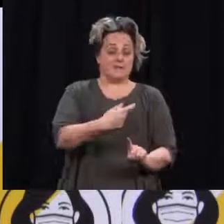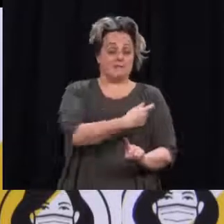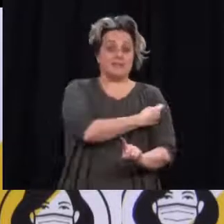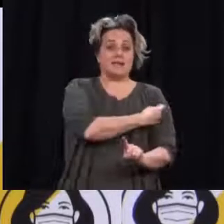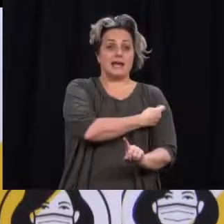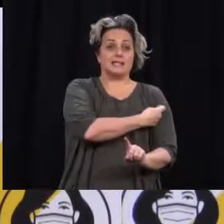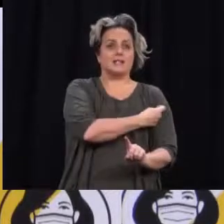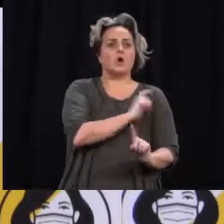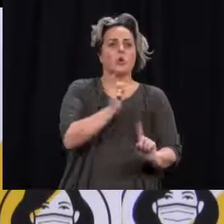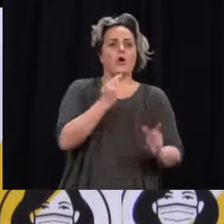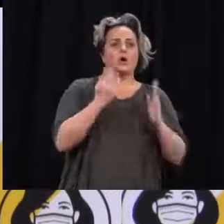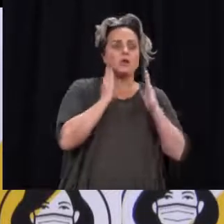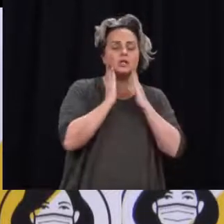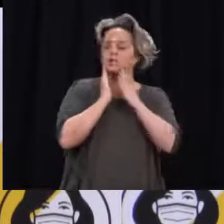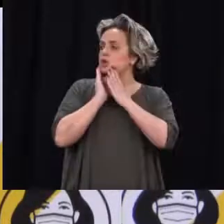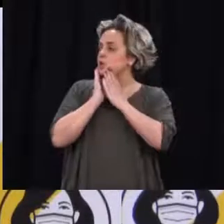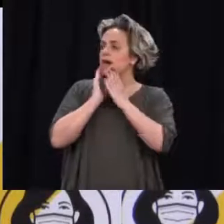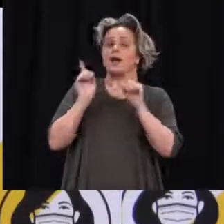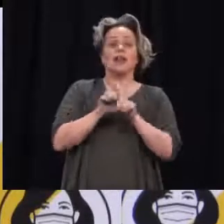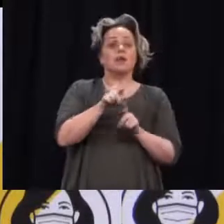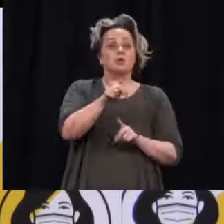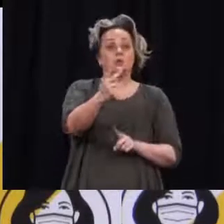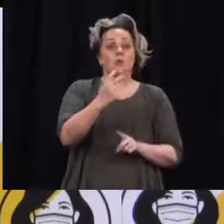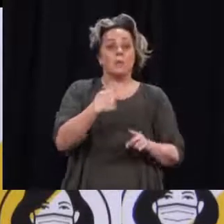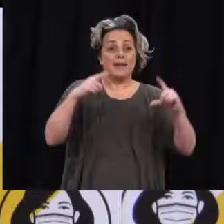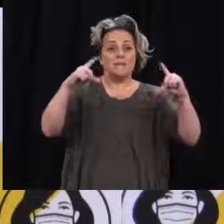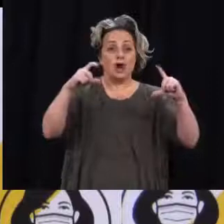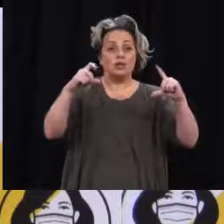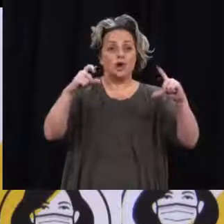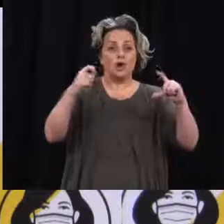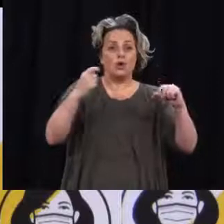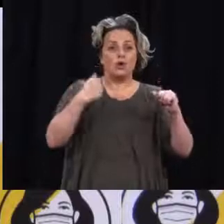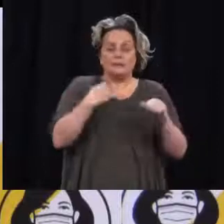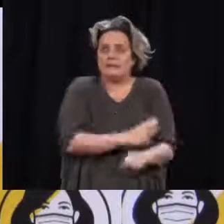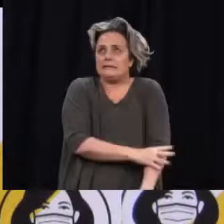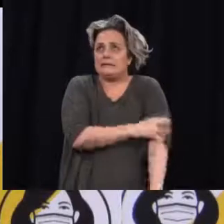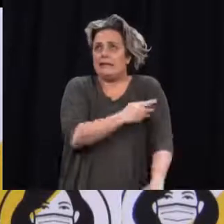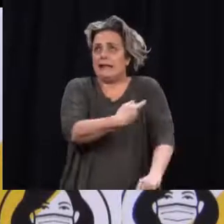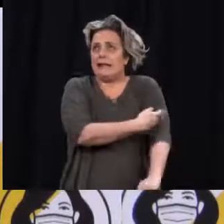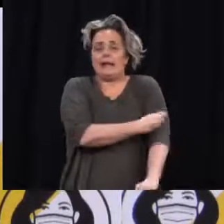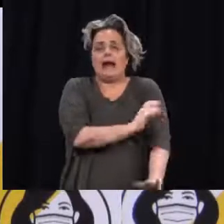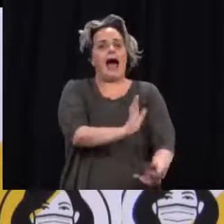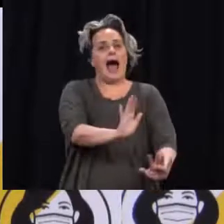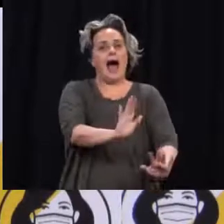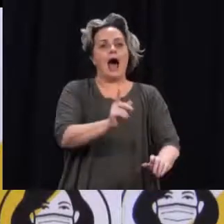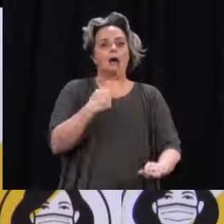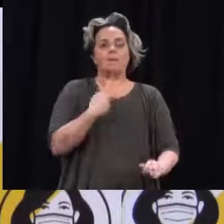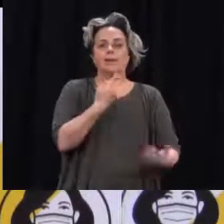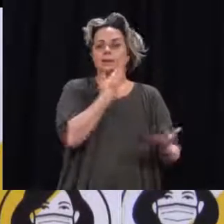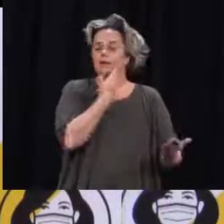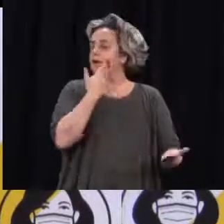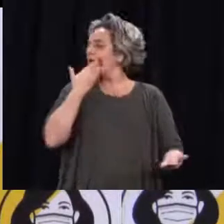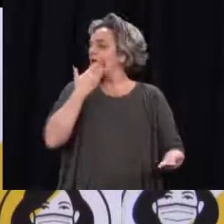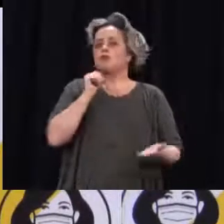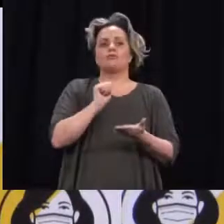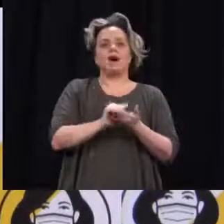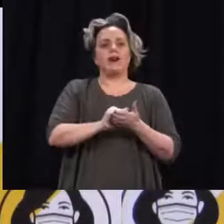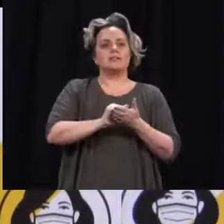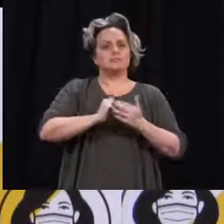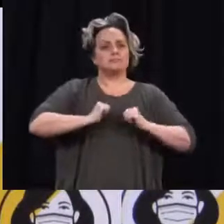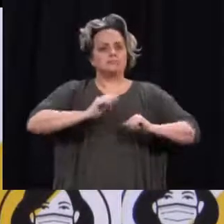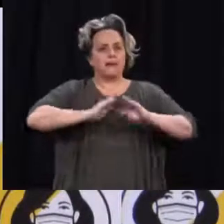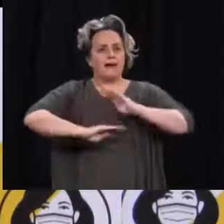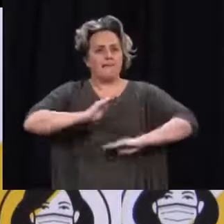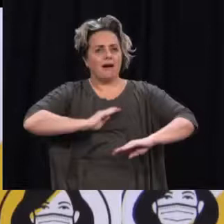turn away, as you would have seen me in the photographs. It wasn't that I was squeamish about the needle. Look, I'm confident that the people running the centre